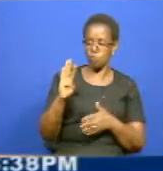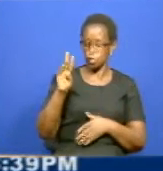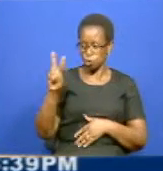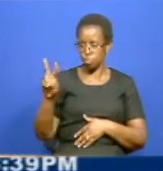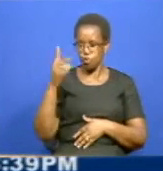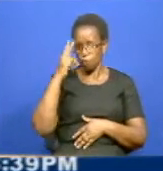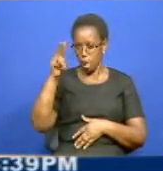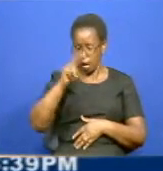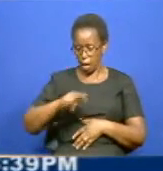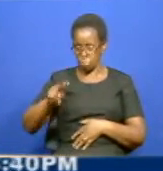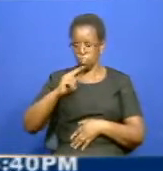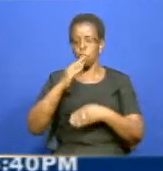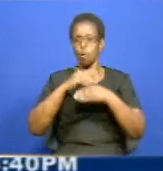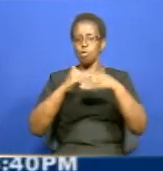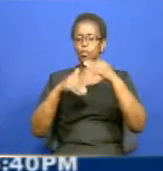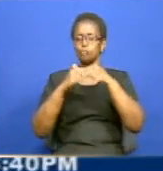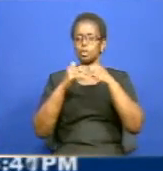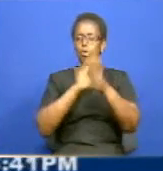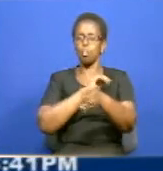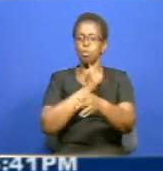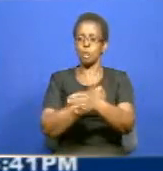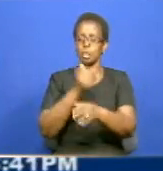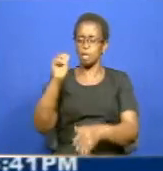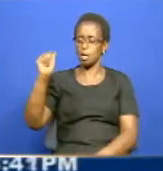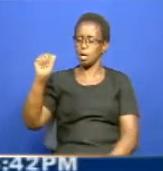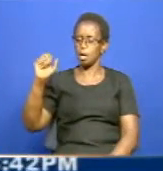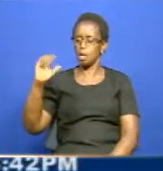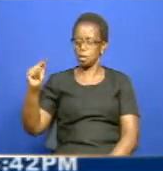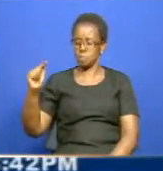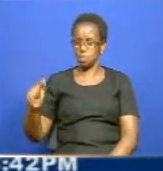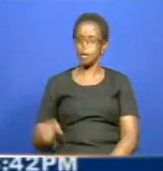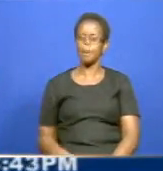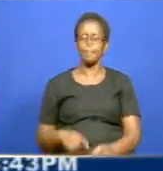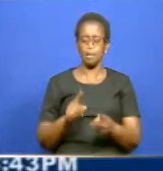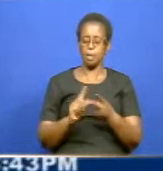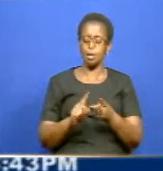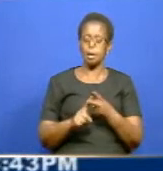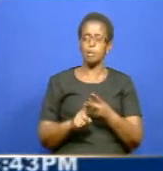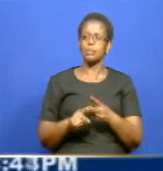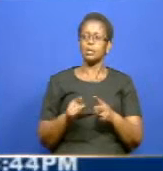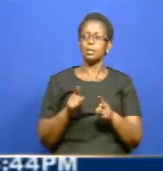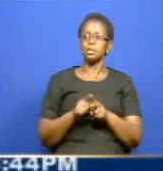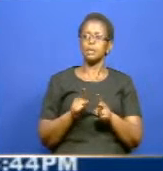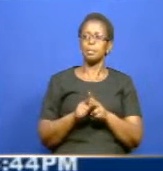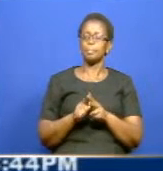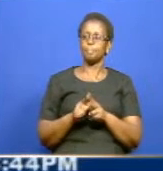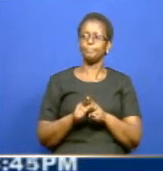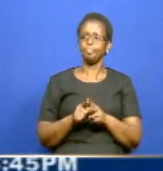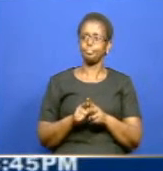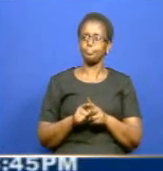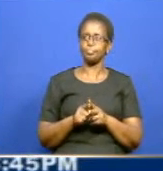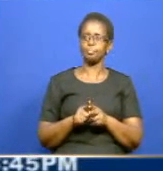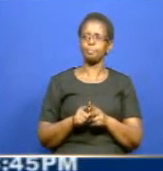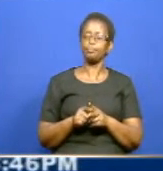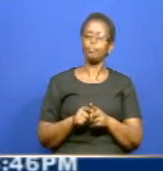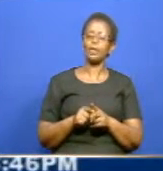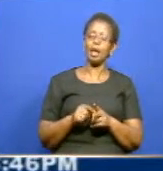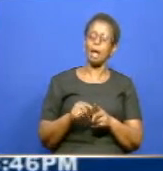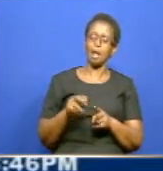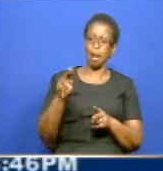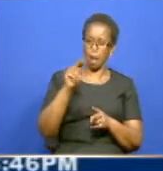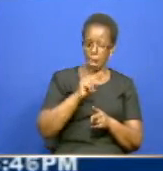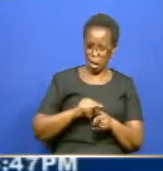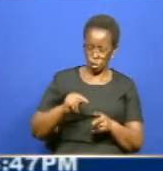National Construction Authority Act. And two, that the National Defect and Liability